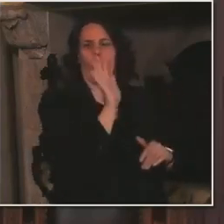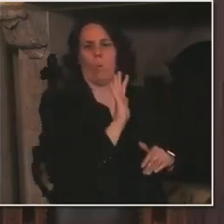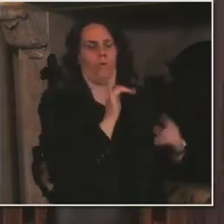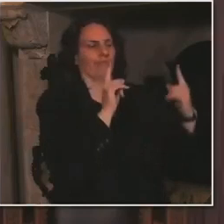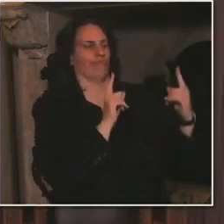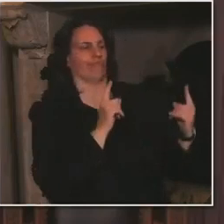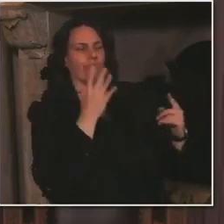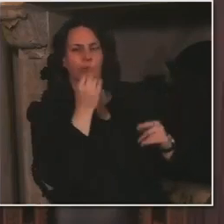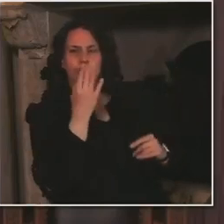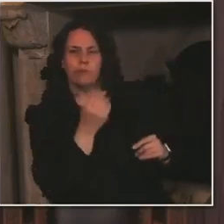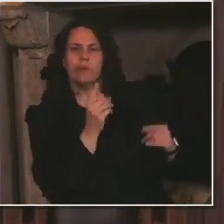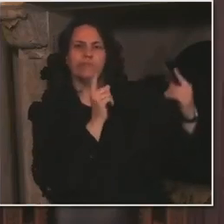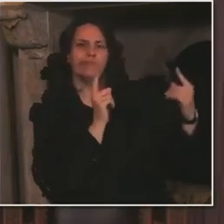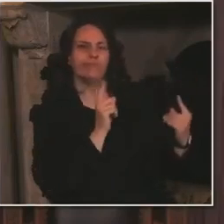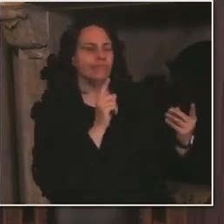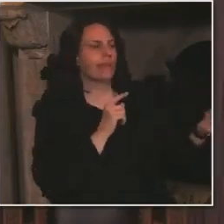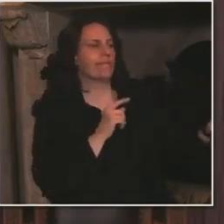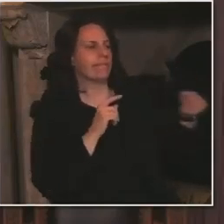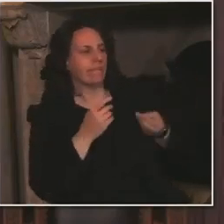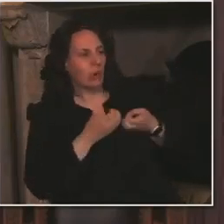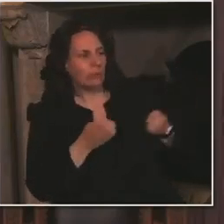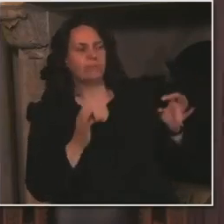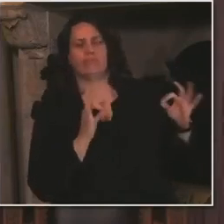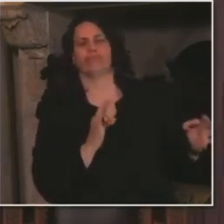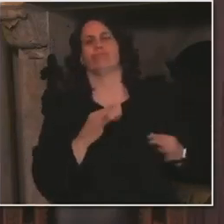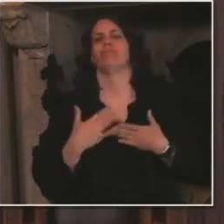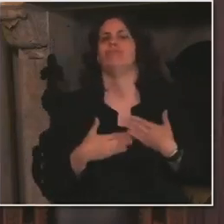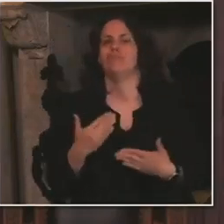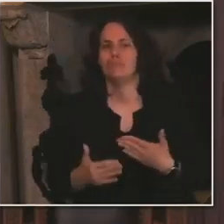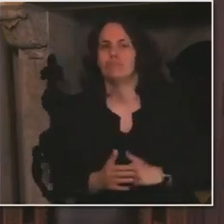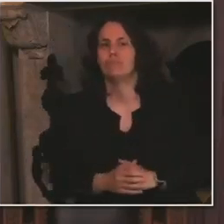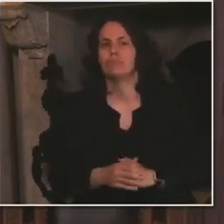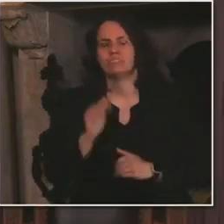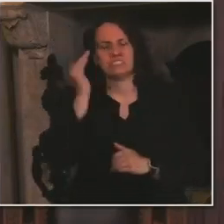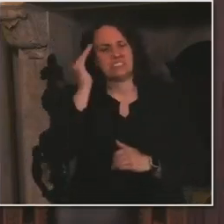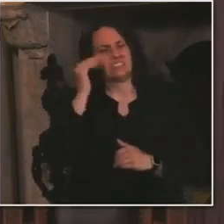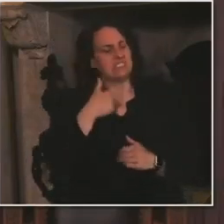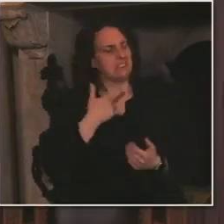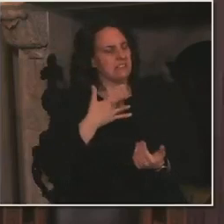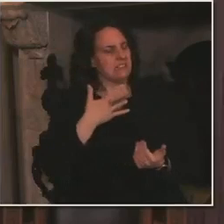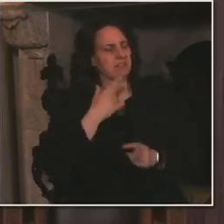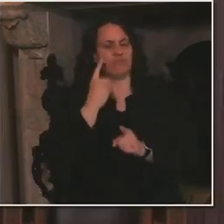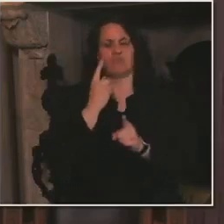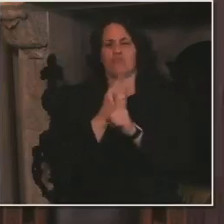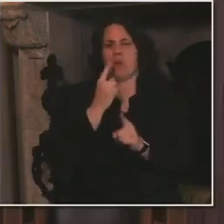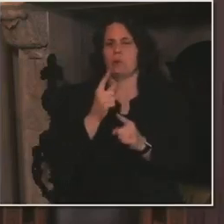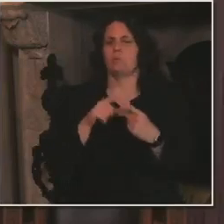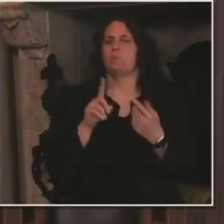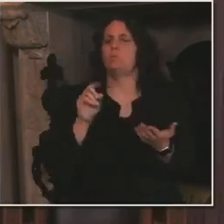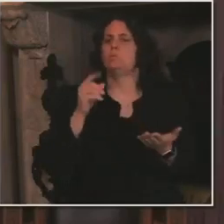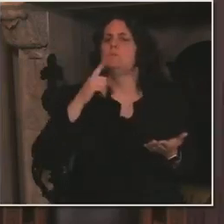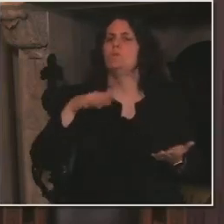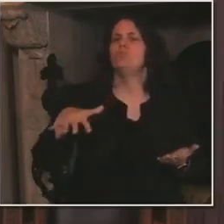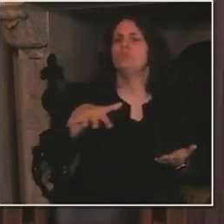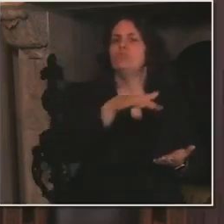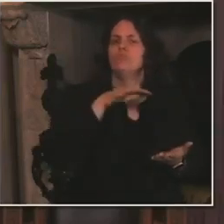factors involved that we believe it's a safe expansion going